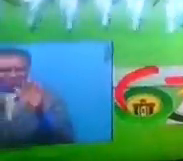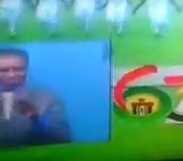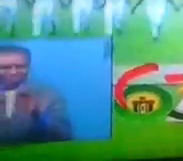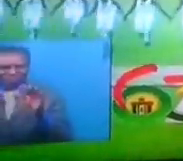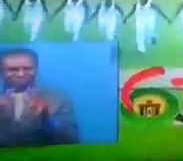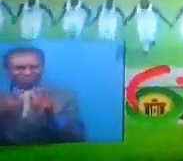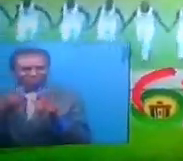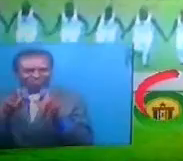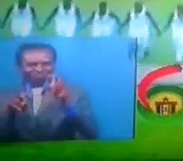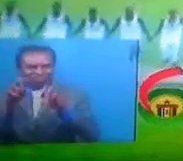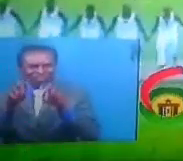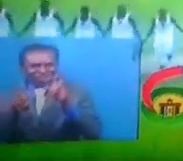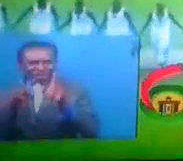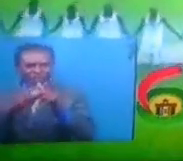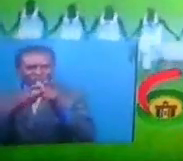And so,